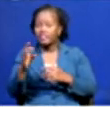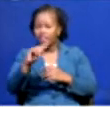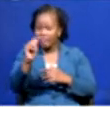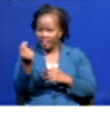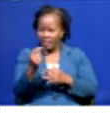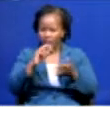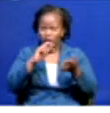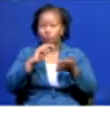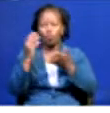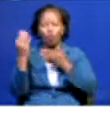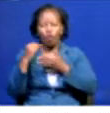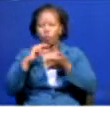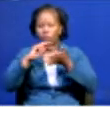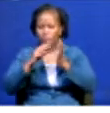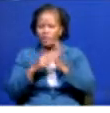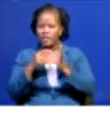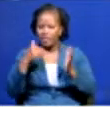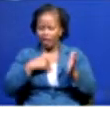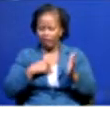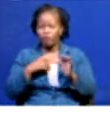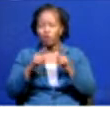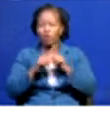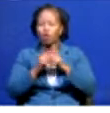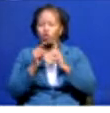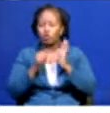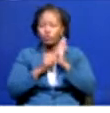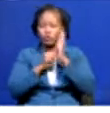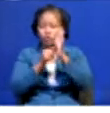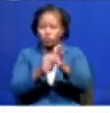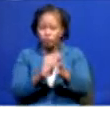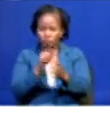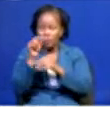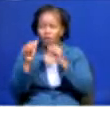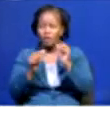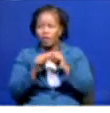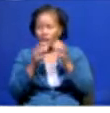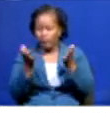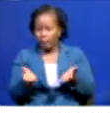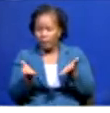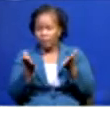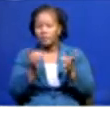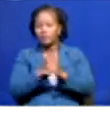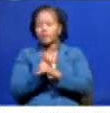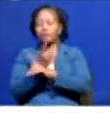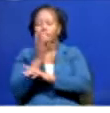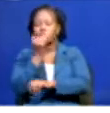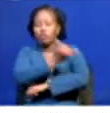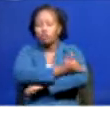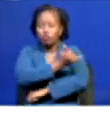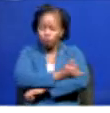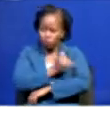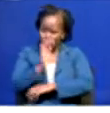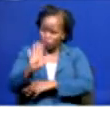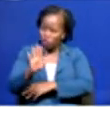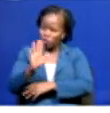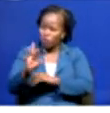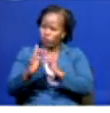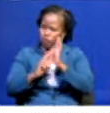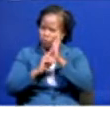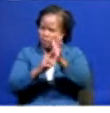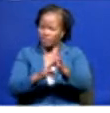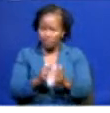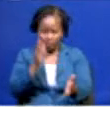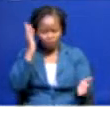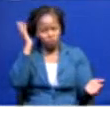some meaning and it will show in the respective institutions that you represent that